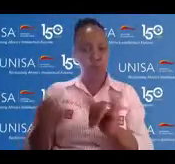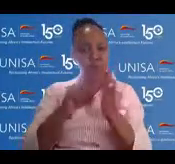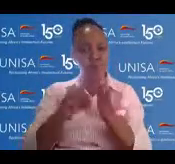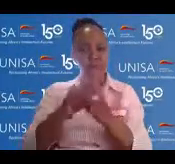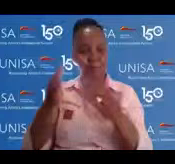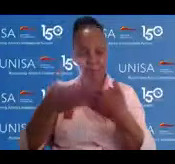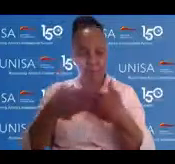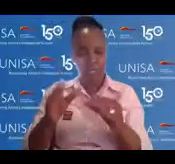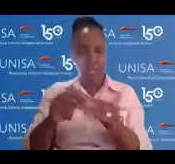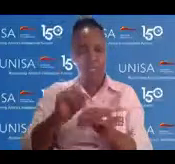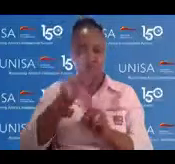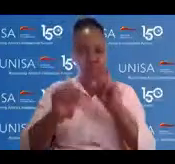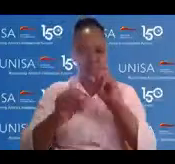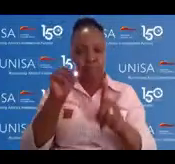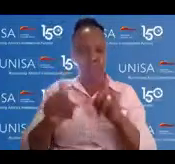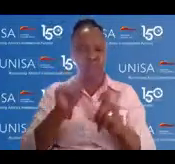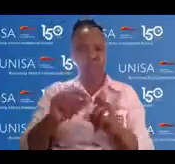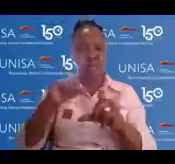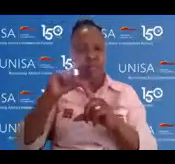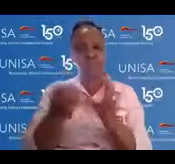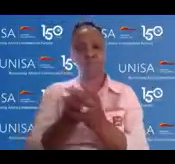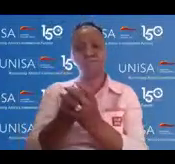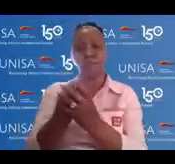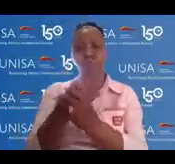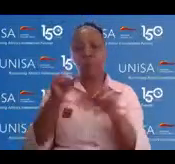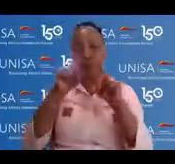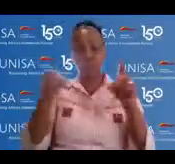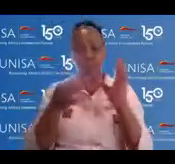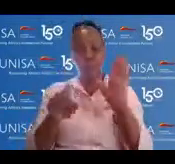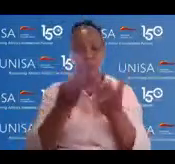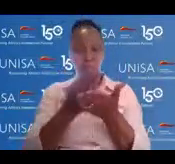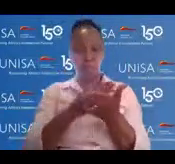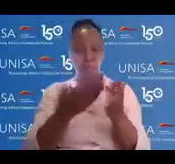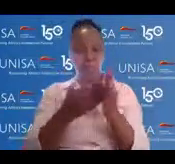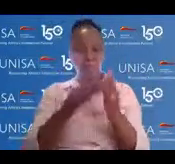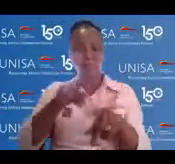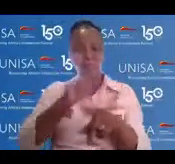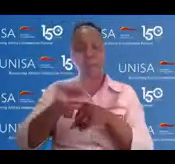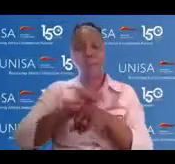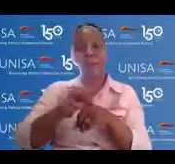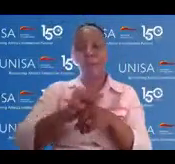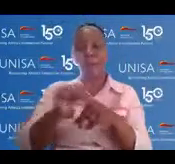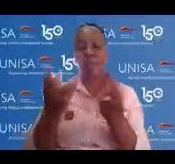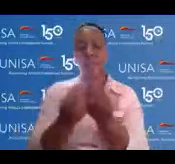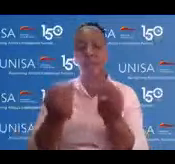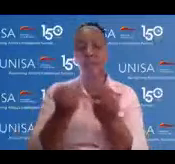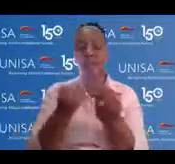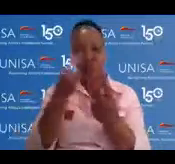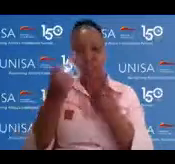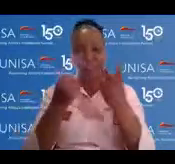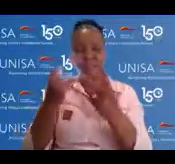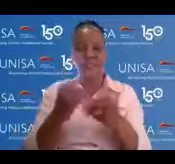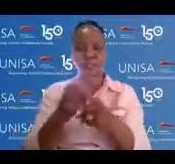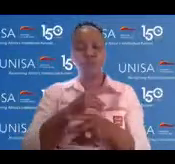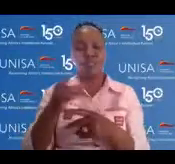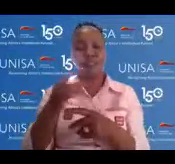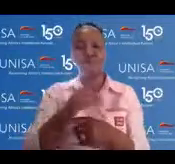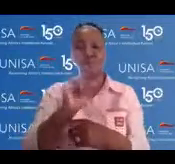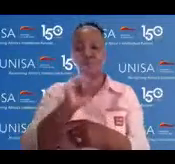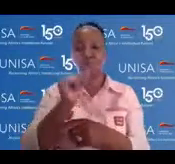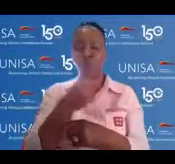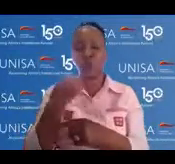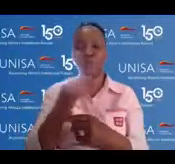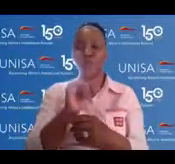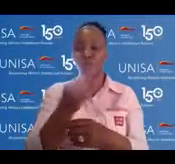little page is going to pop up immediately. So this is all the practical things you're going to see. You're going to see yourself there, hopefully like this chap you see is